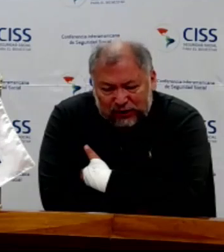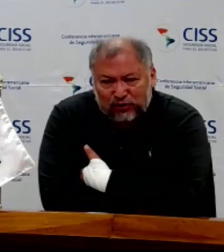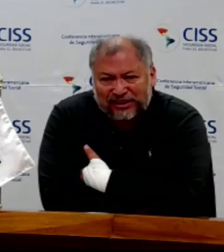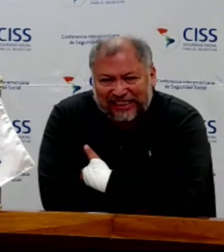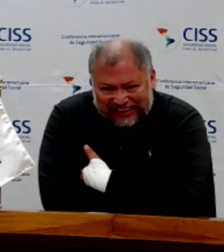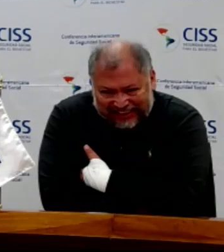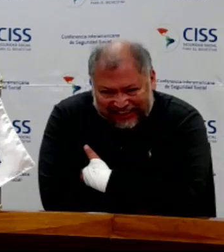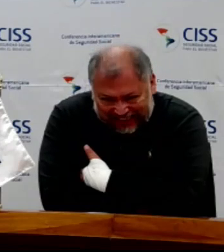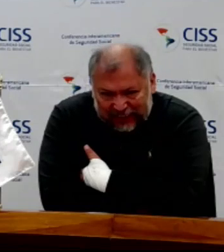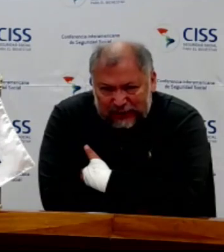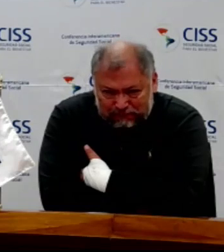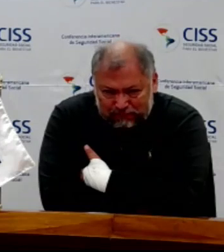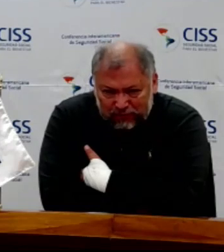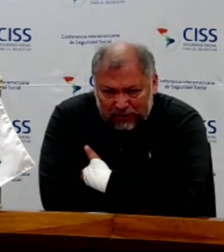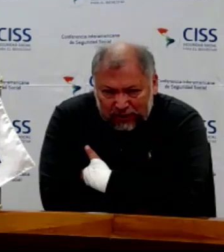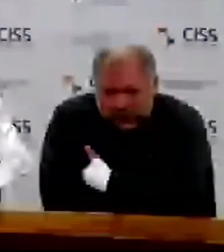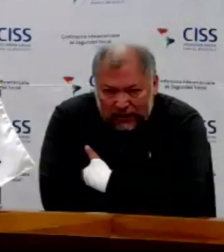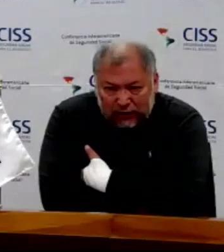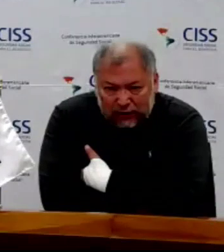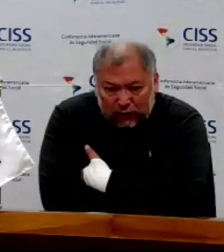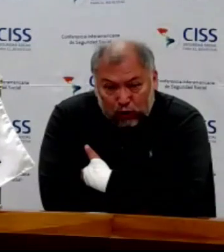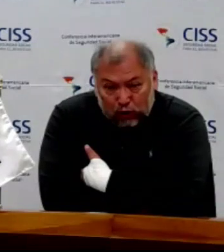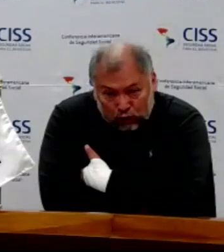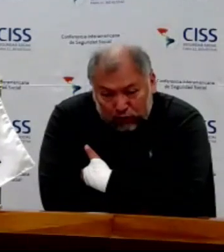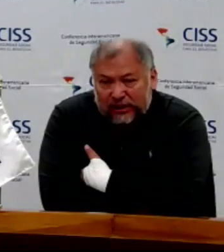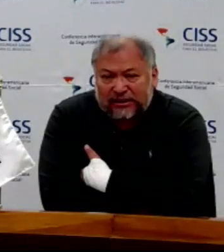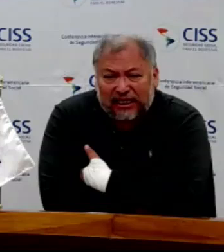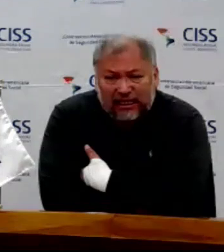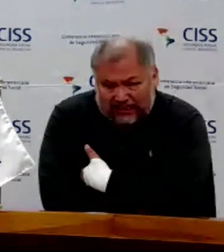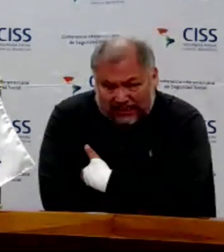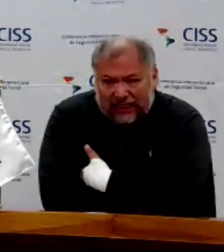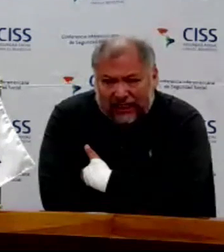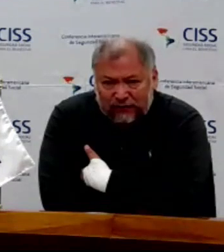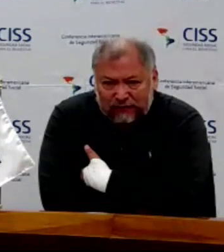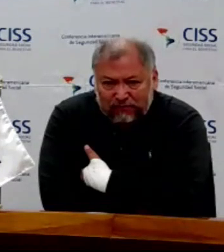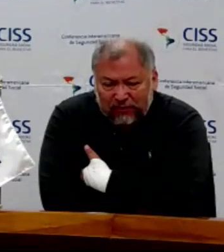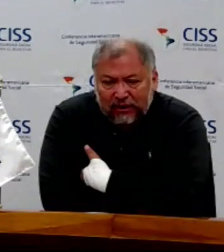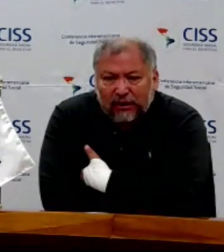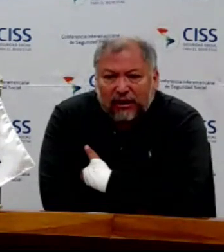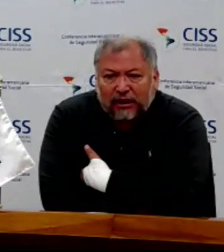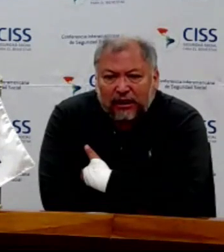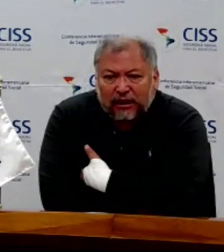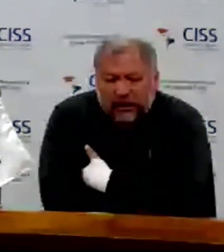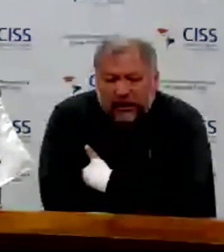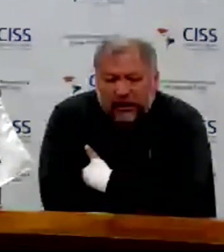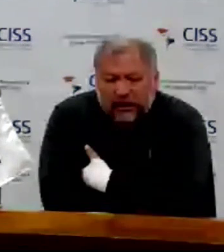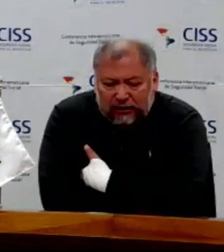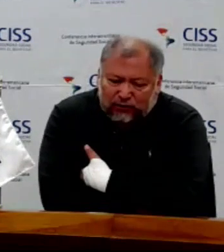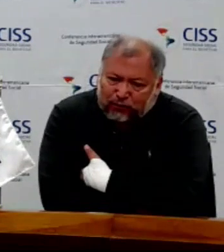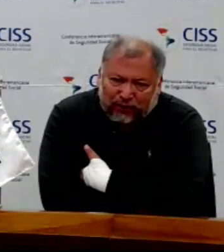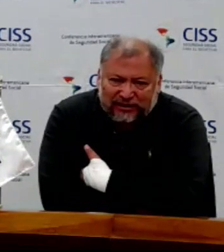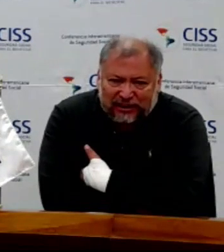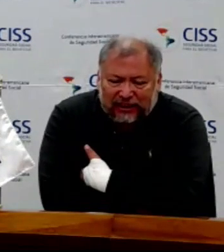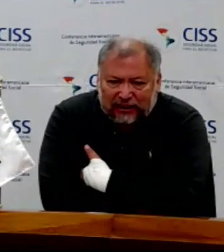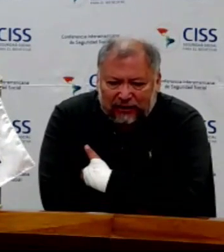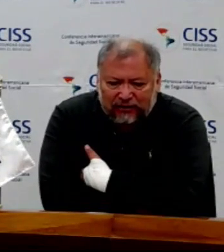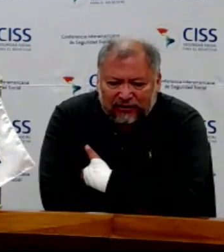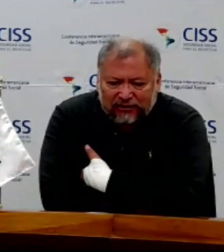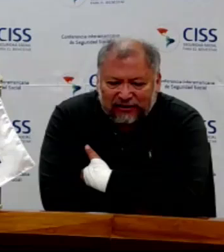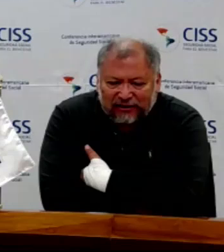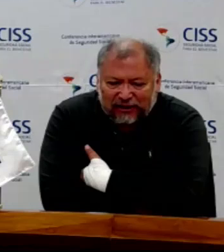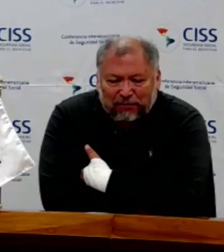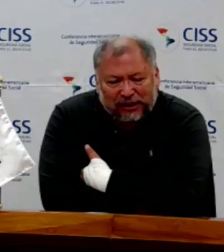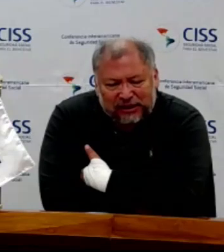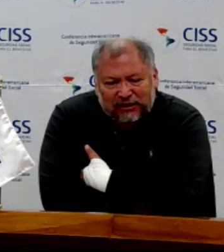example of the challenges there are, the commitments we have, the achievements you have achieved. And